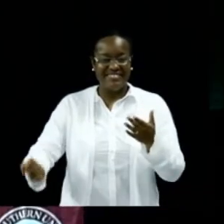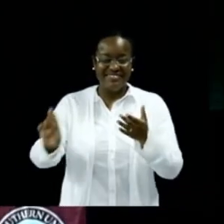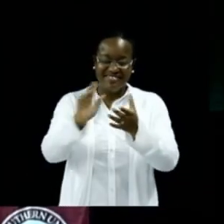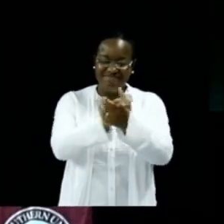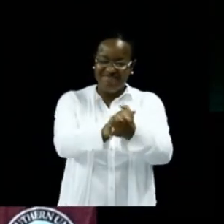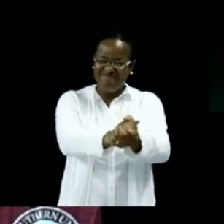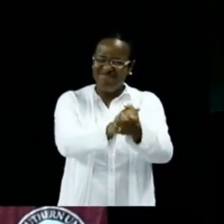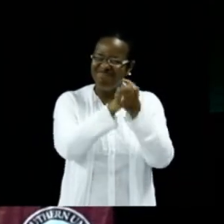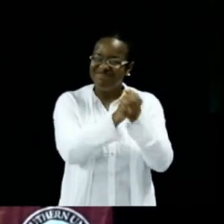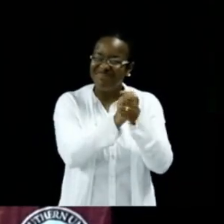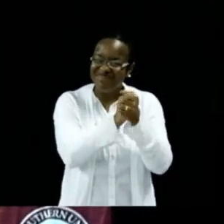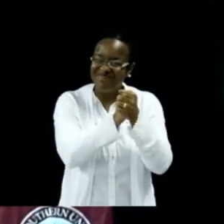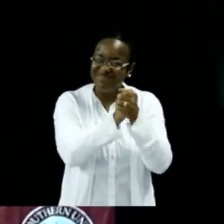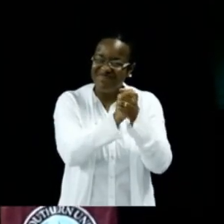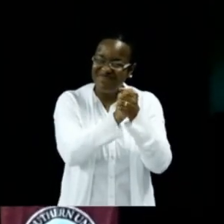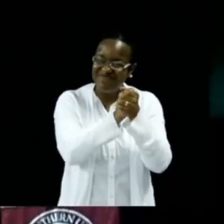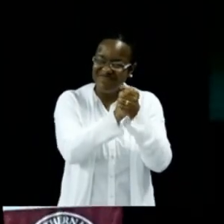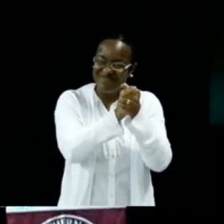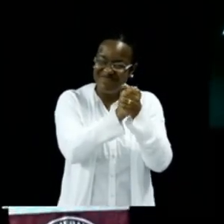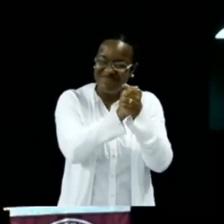Congratulations.